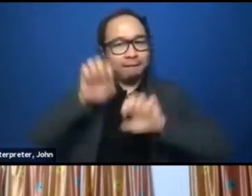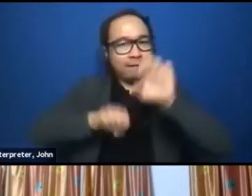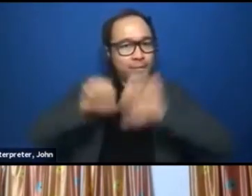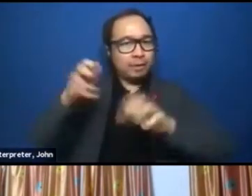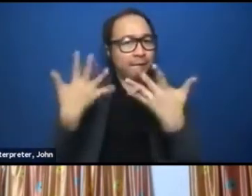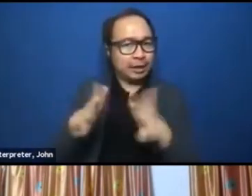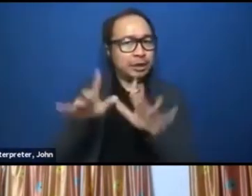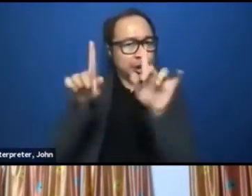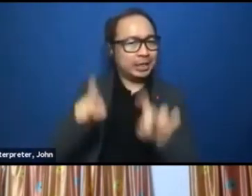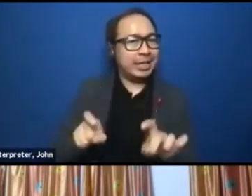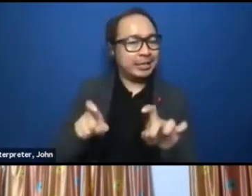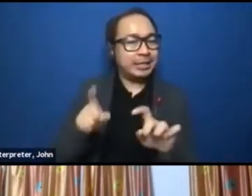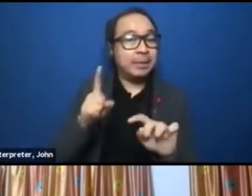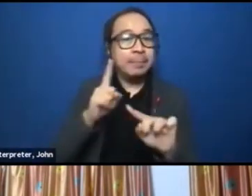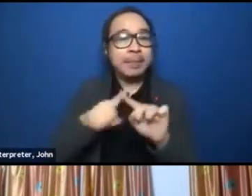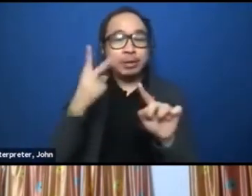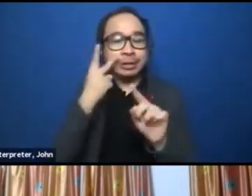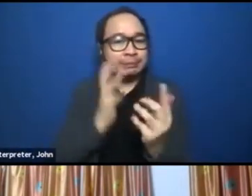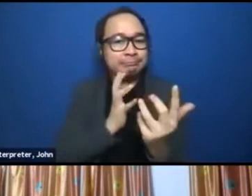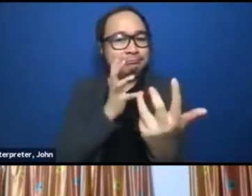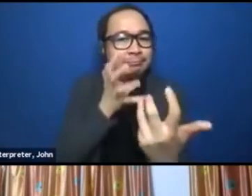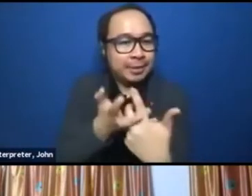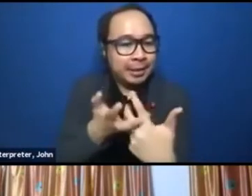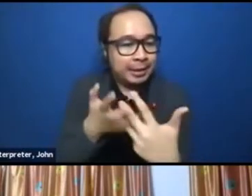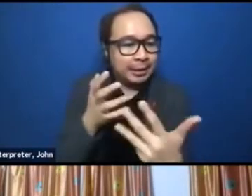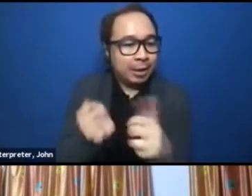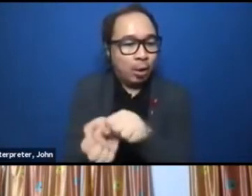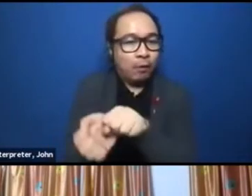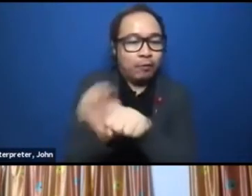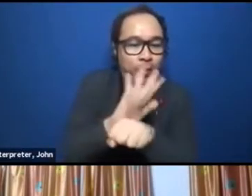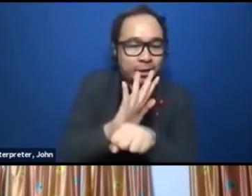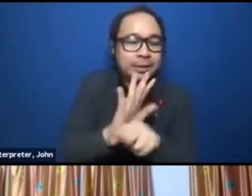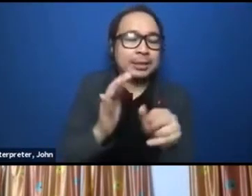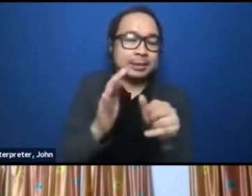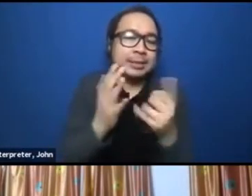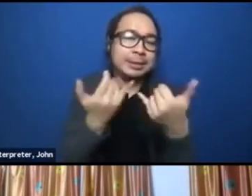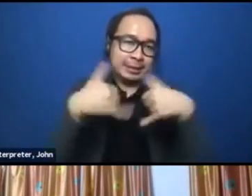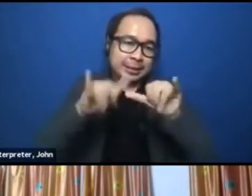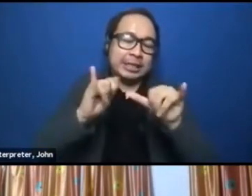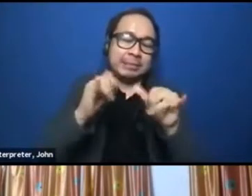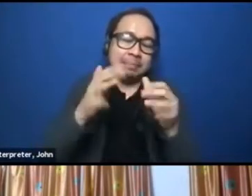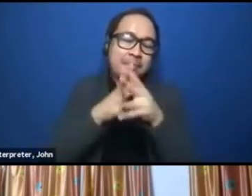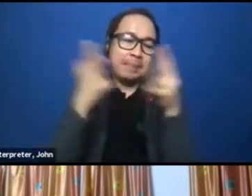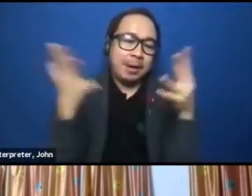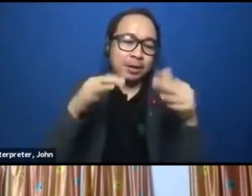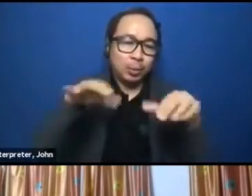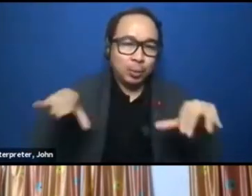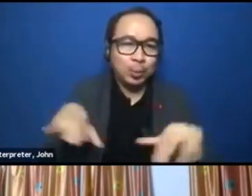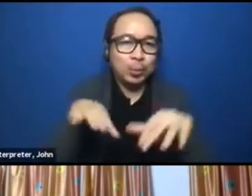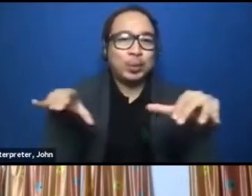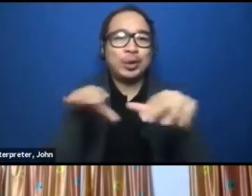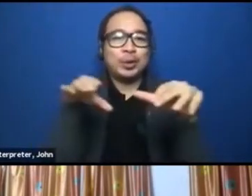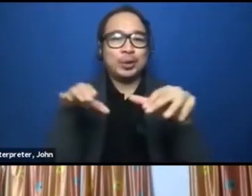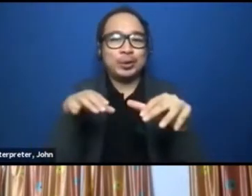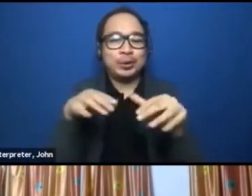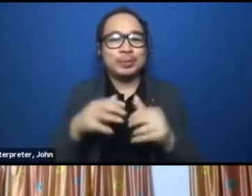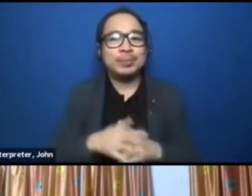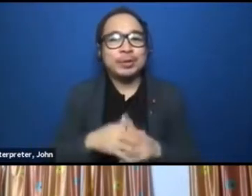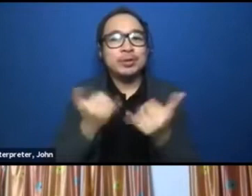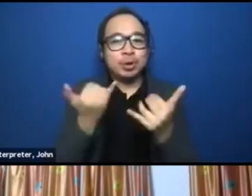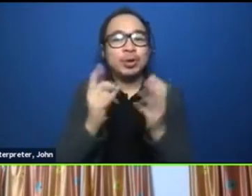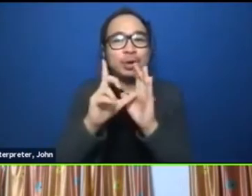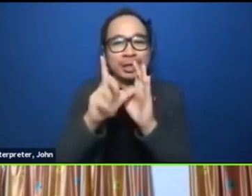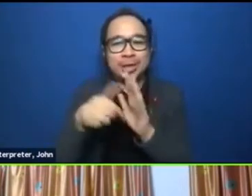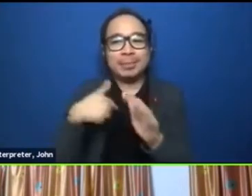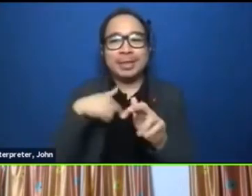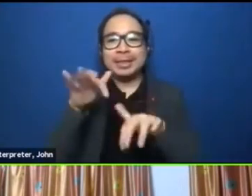of contextualizing to COVID, I think that's still a lot of work yet to be done. So I'll stop there, Shobha, and I'll share the link on the chat. Okay,